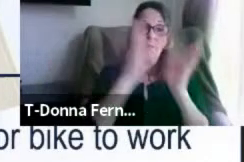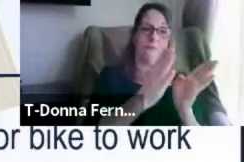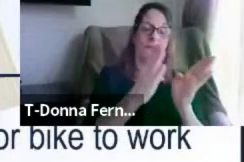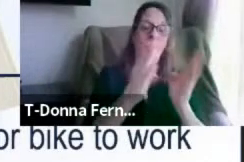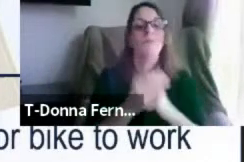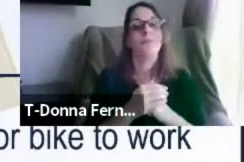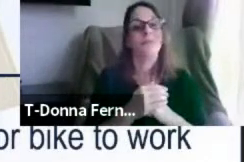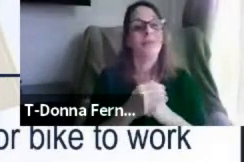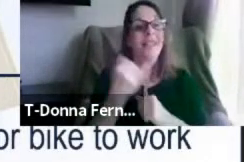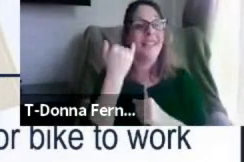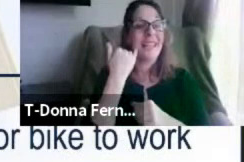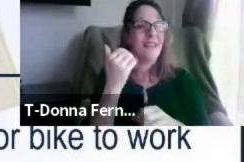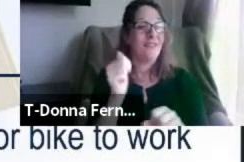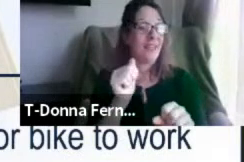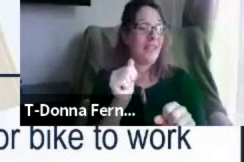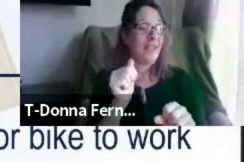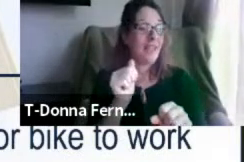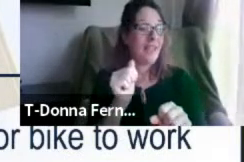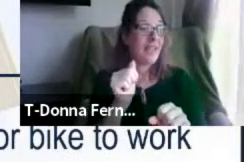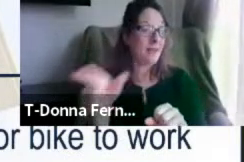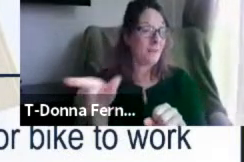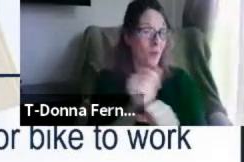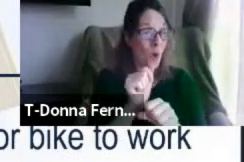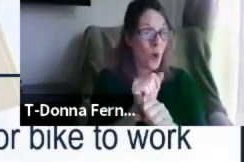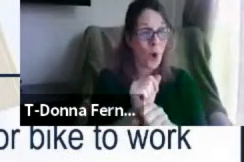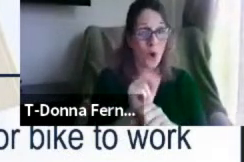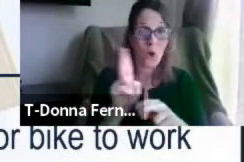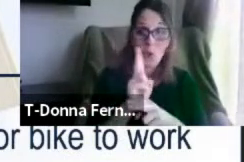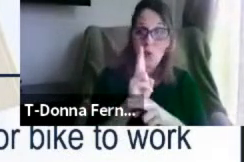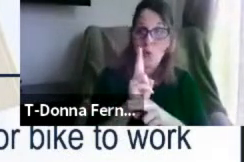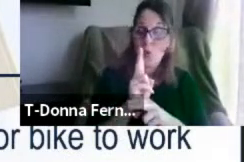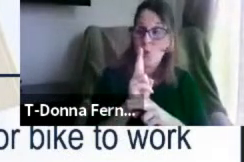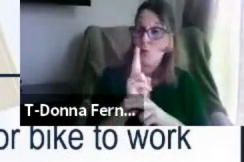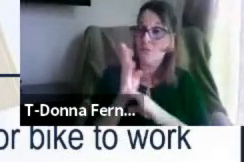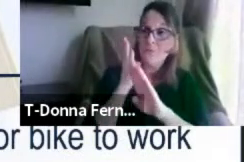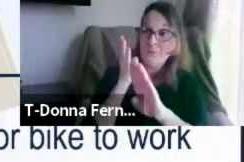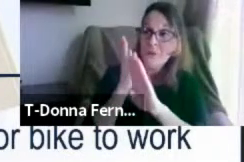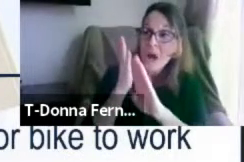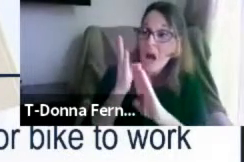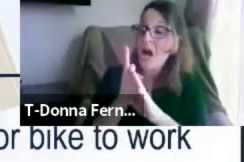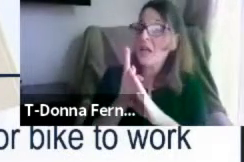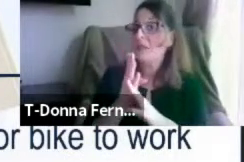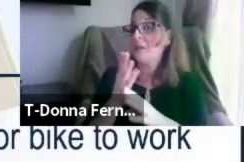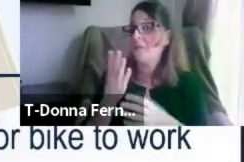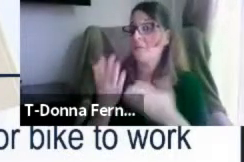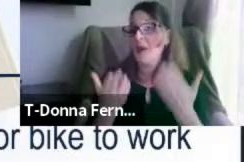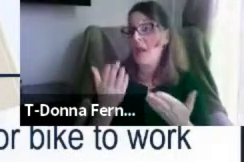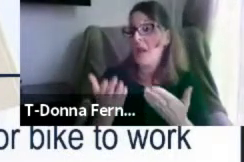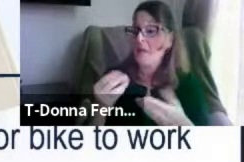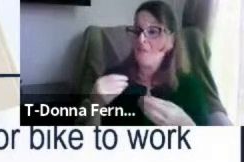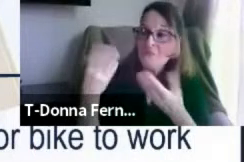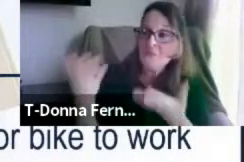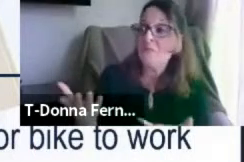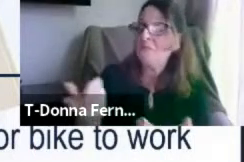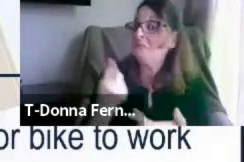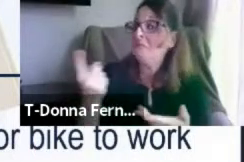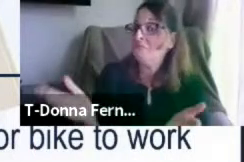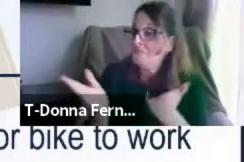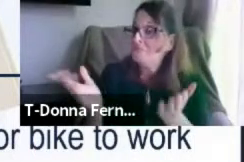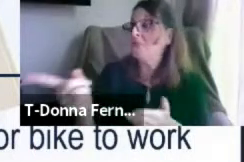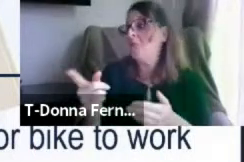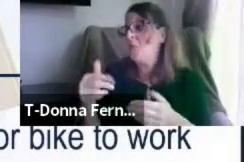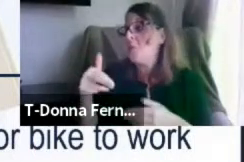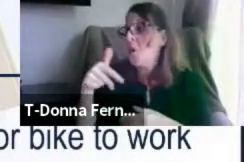If an employee takes public transportation, maybe offer them incentives if they walk or bike to work. Public transportation